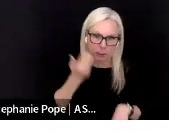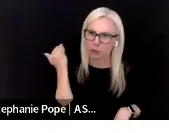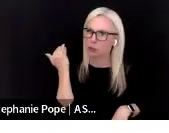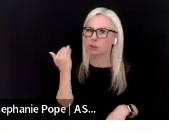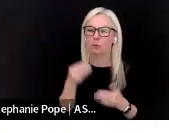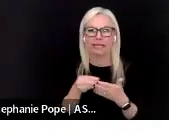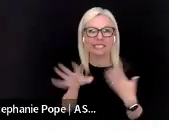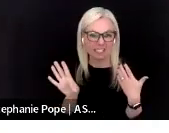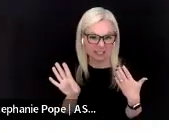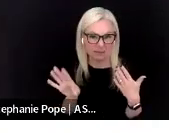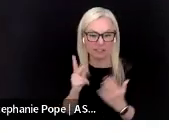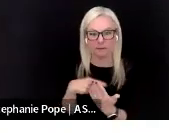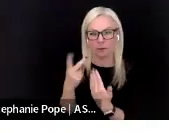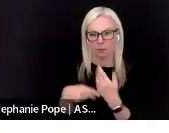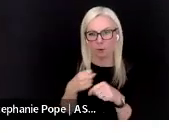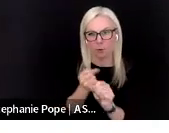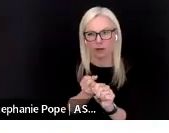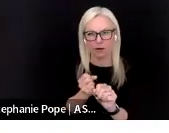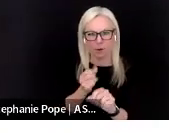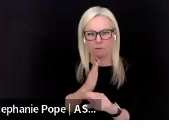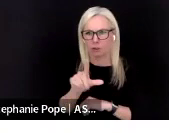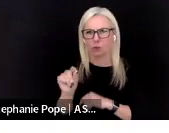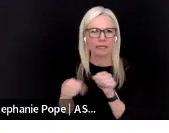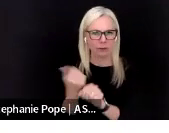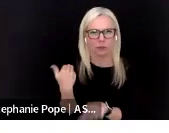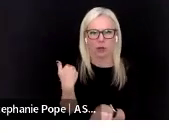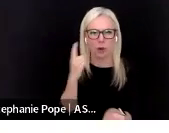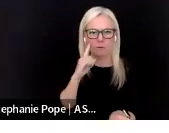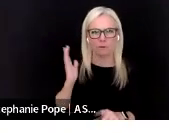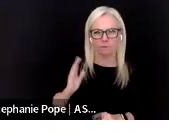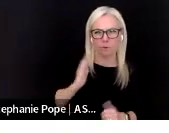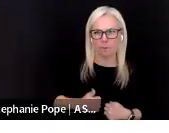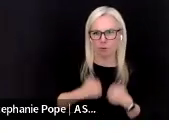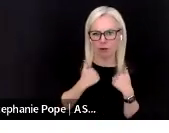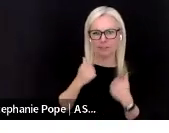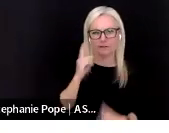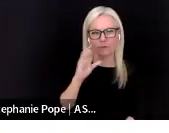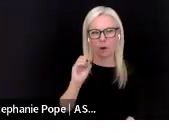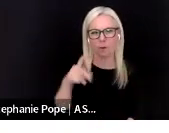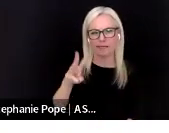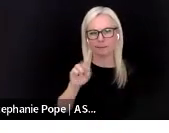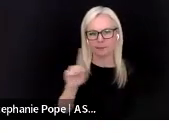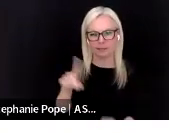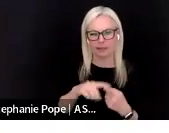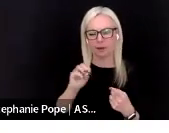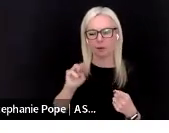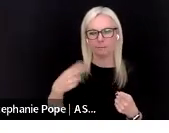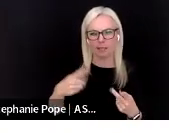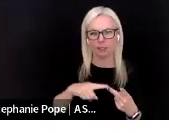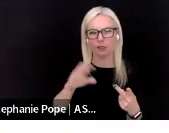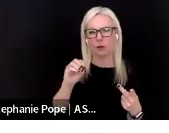very expensive. It was a program created over 20 years ago for former residents of OPWD, OMH, or OASIS programs